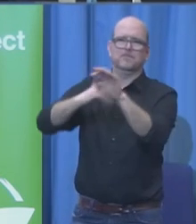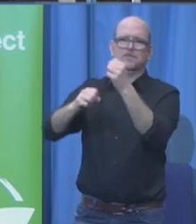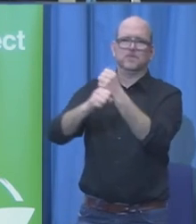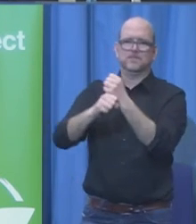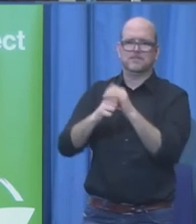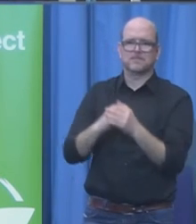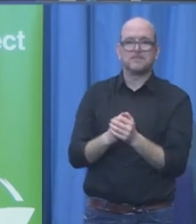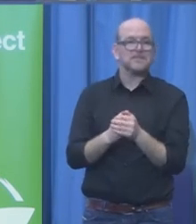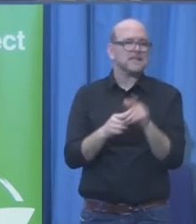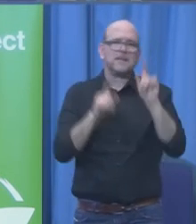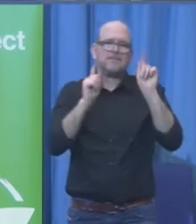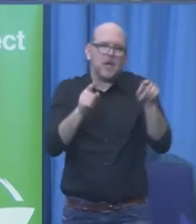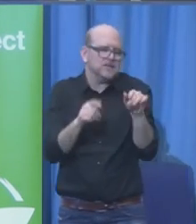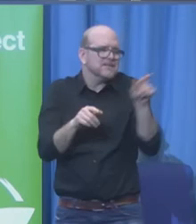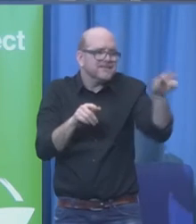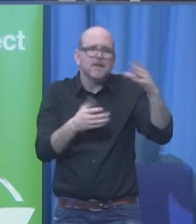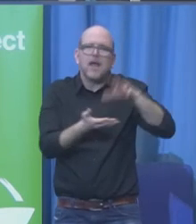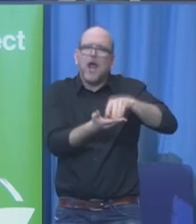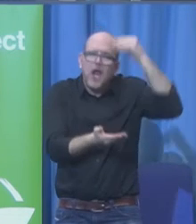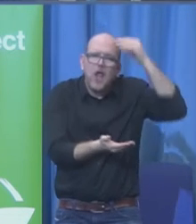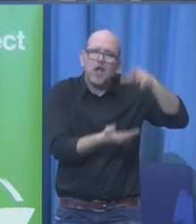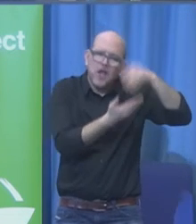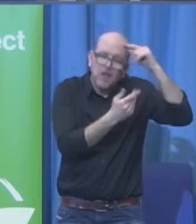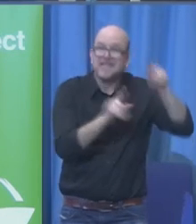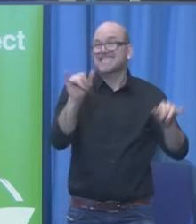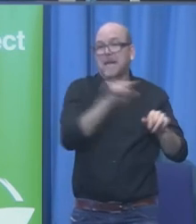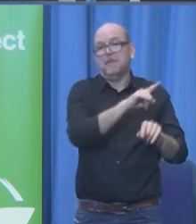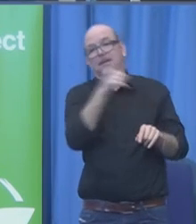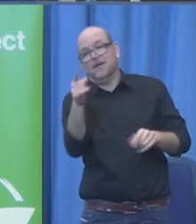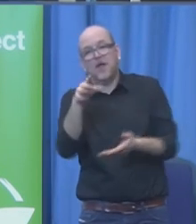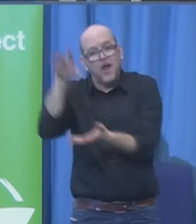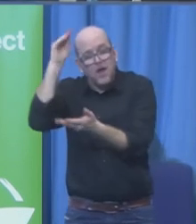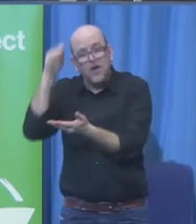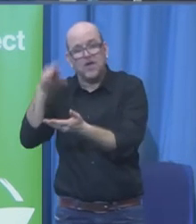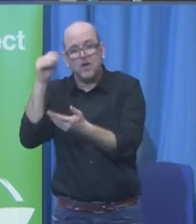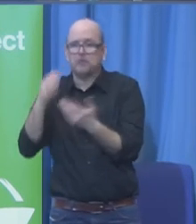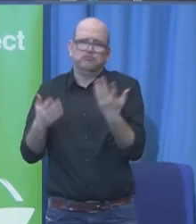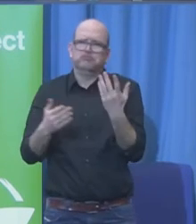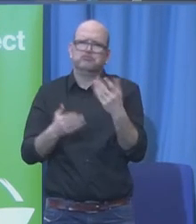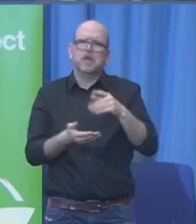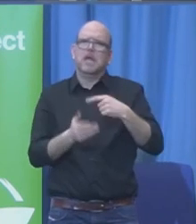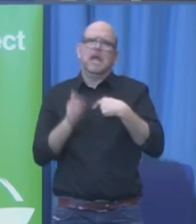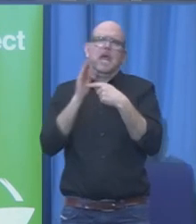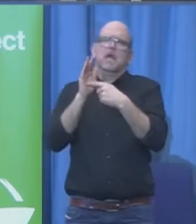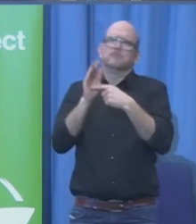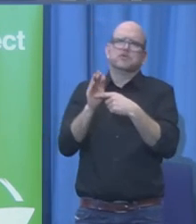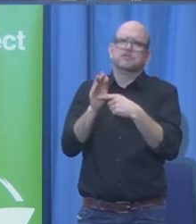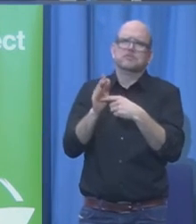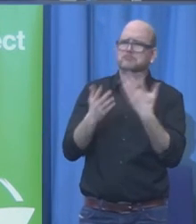journalism training, and they should work at a newspaper,